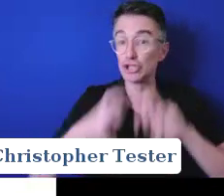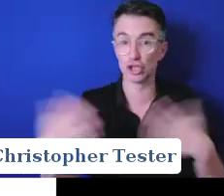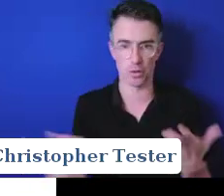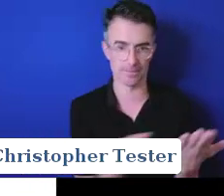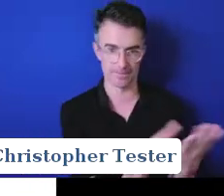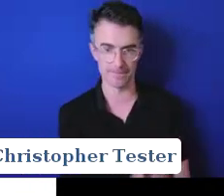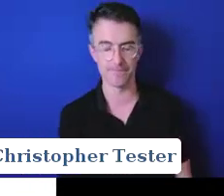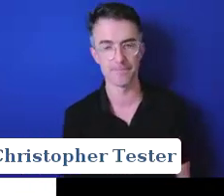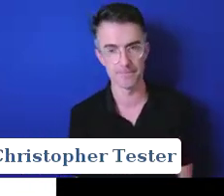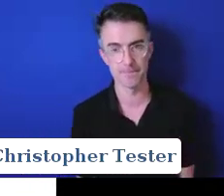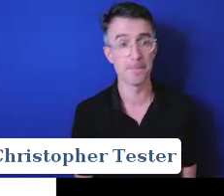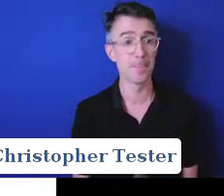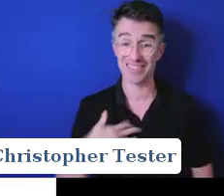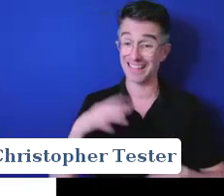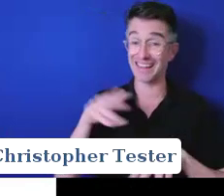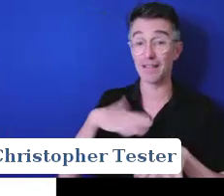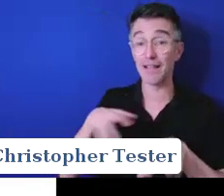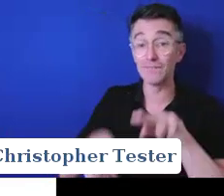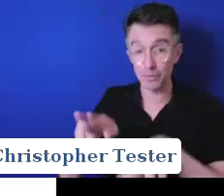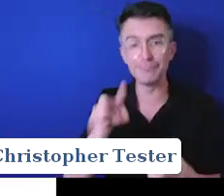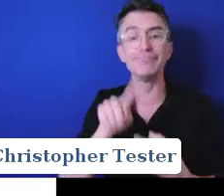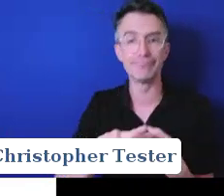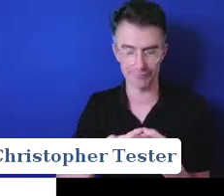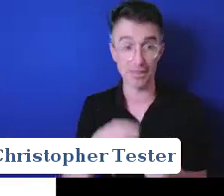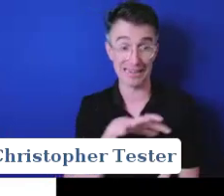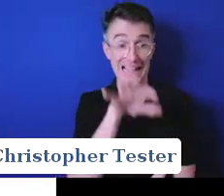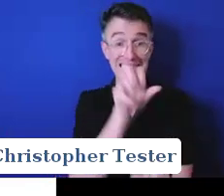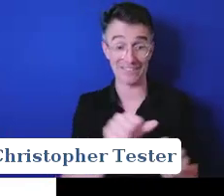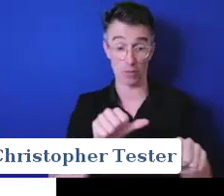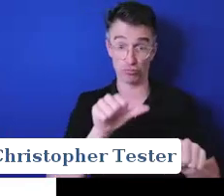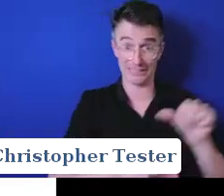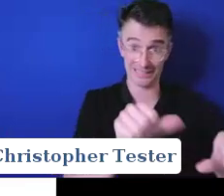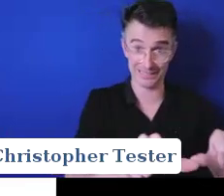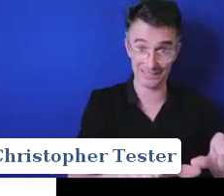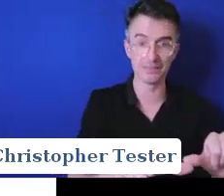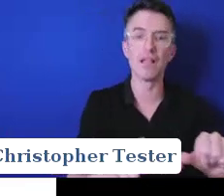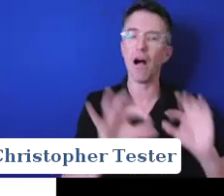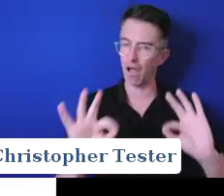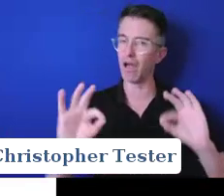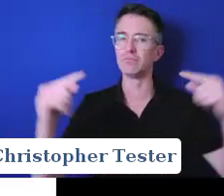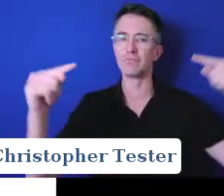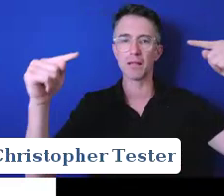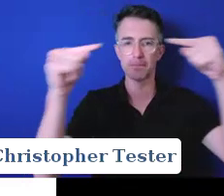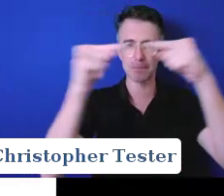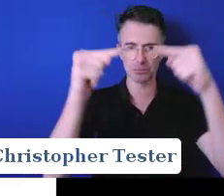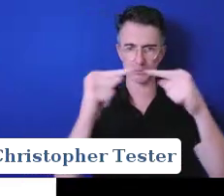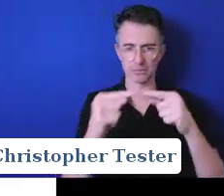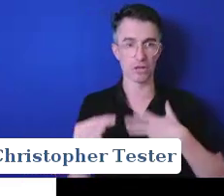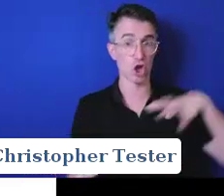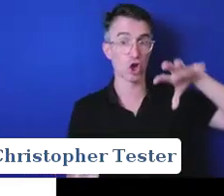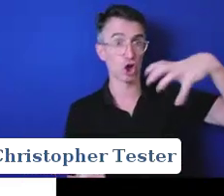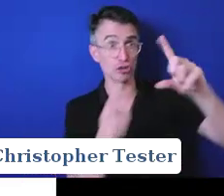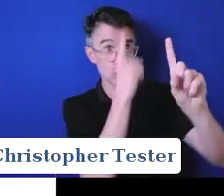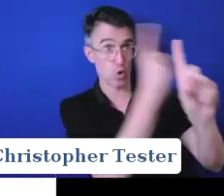disability identification mechanism is well aligned with the national development goals, including social protection priorities